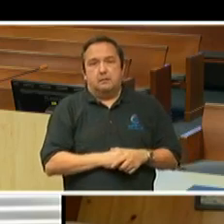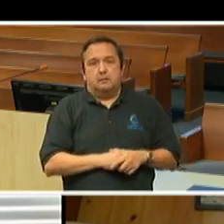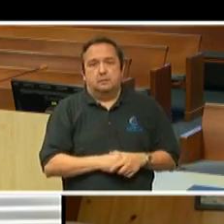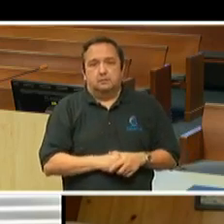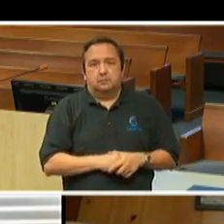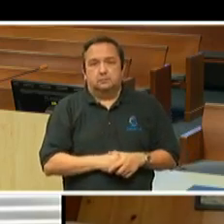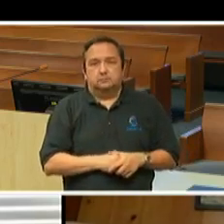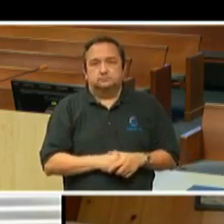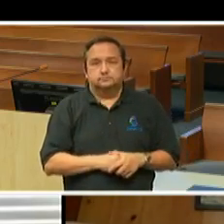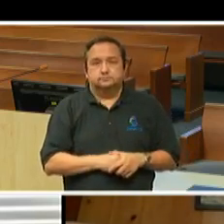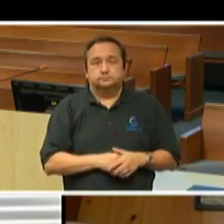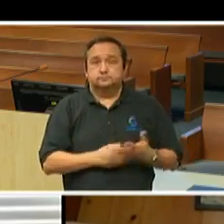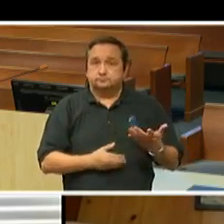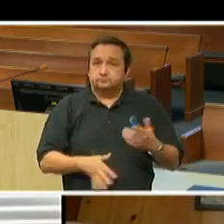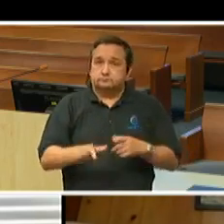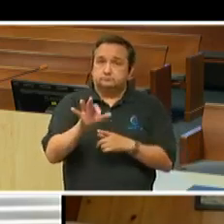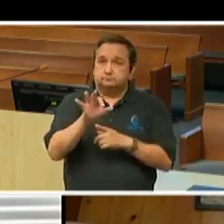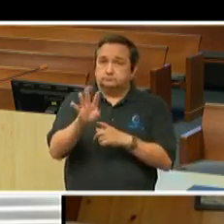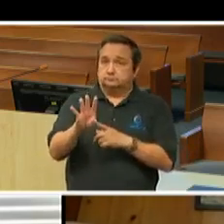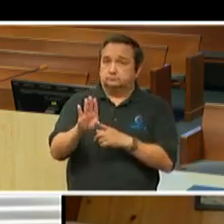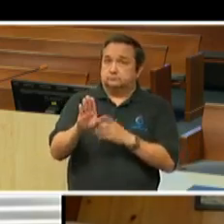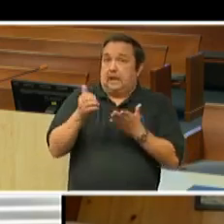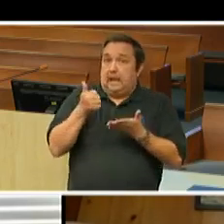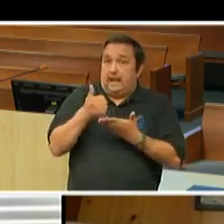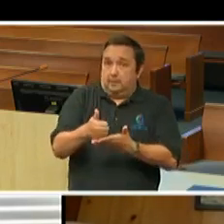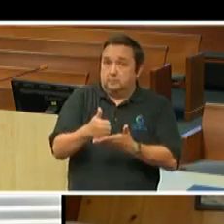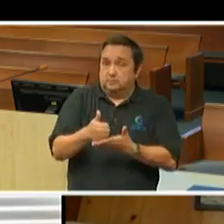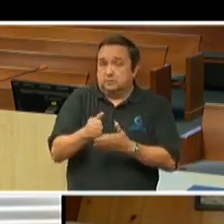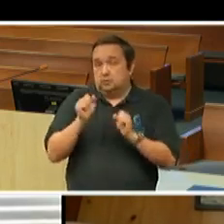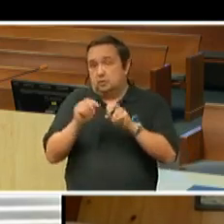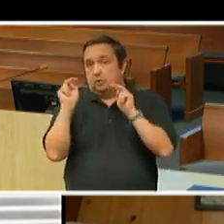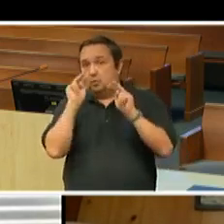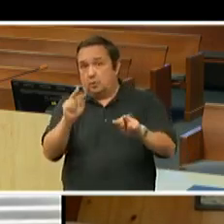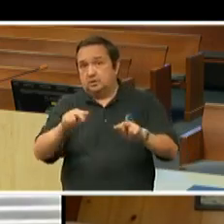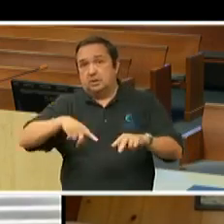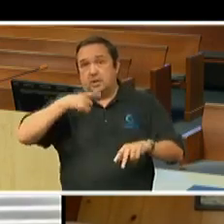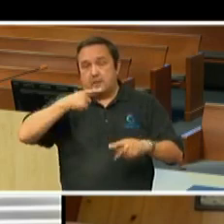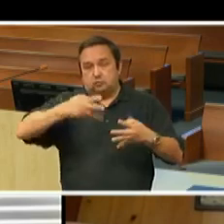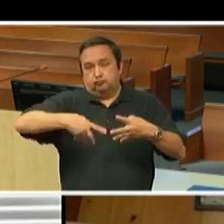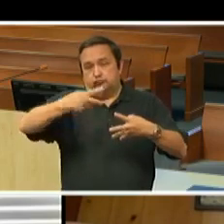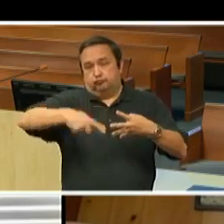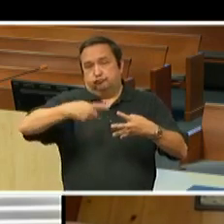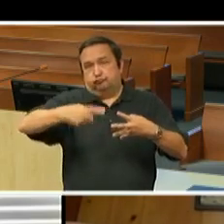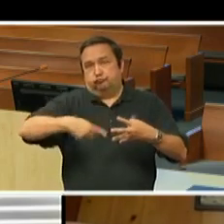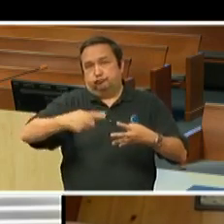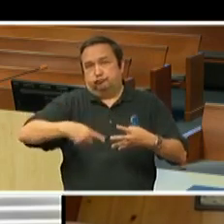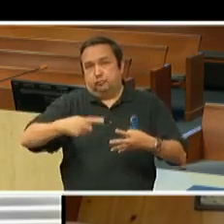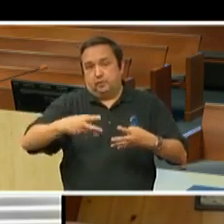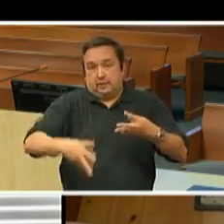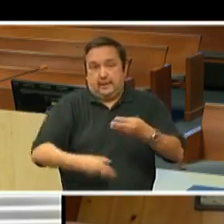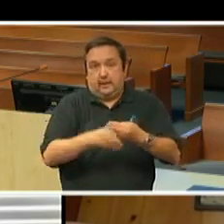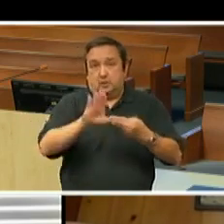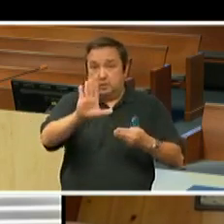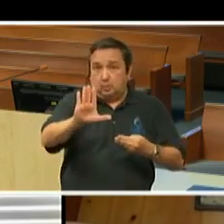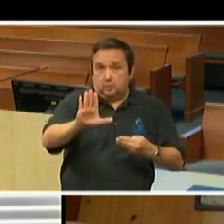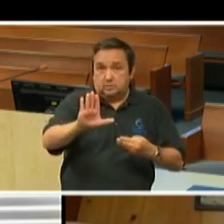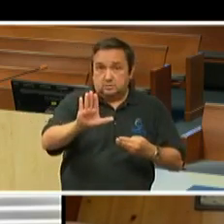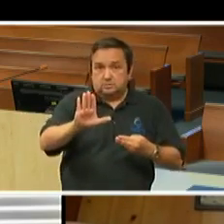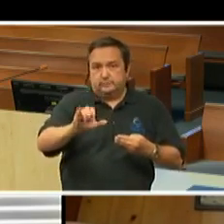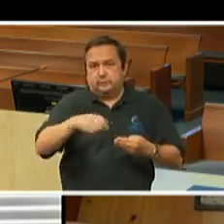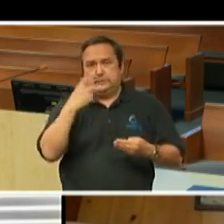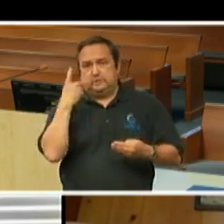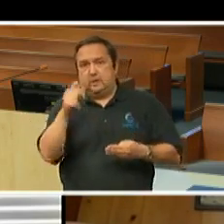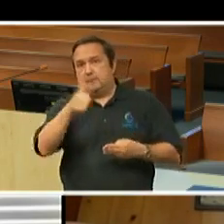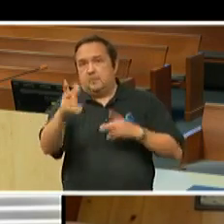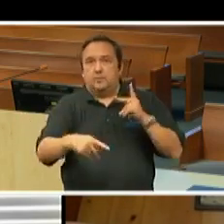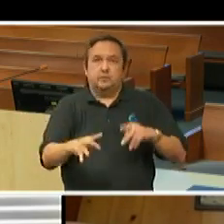Facebook helps because you can watch as comments scroll by, you can add yours and you can sort of see what